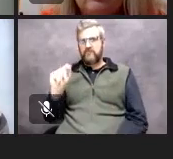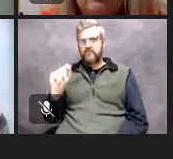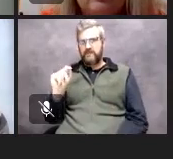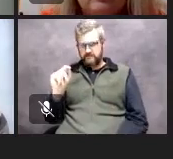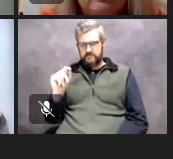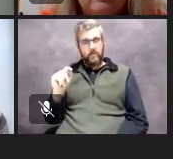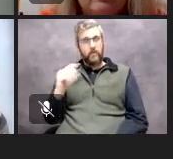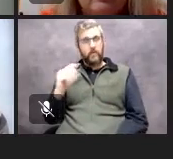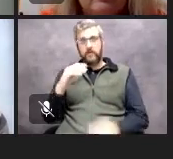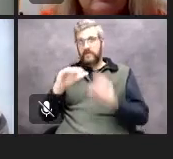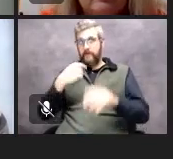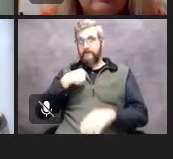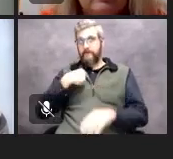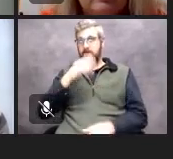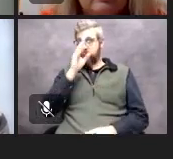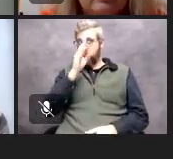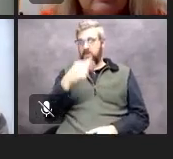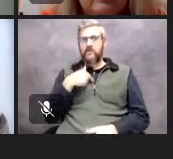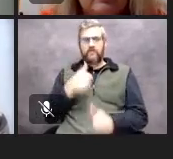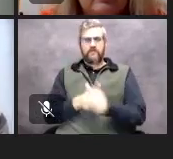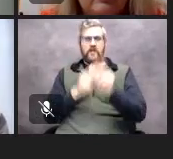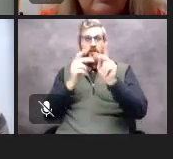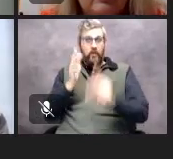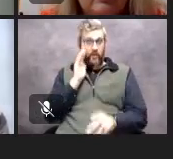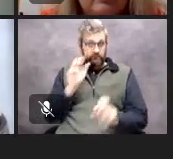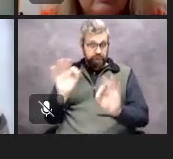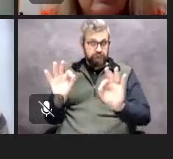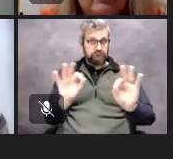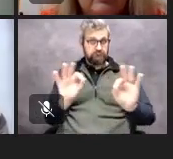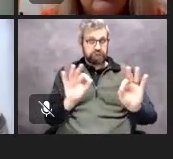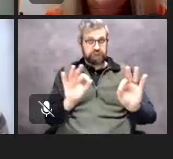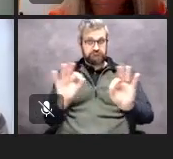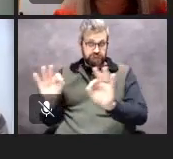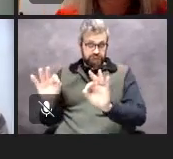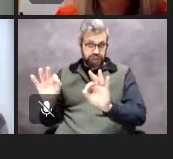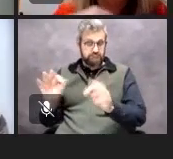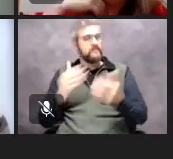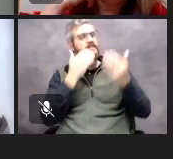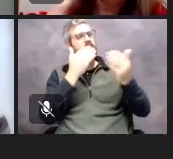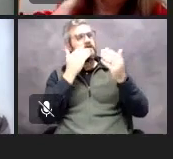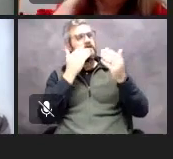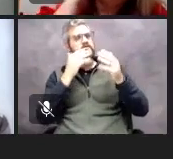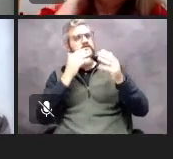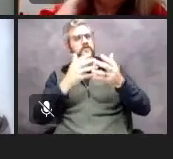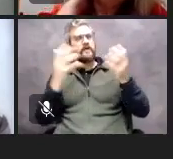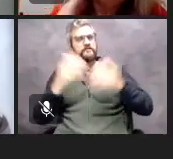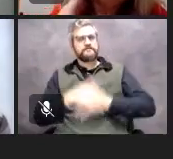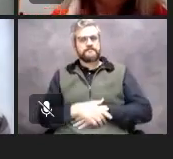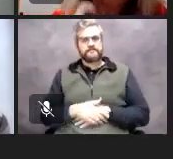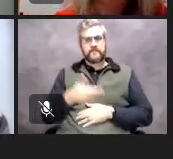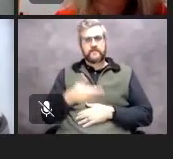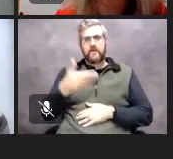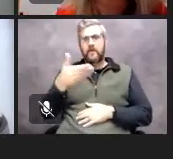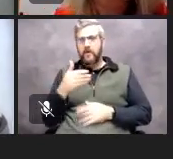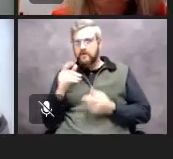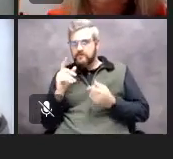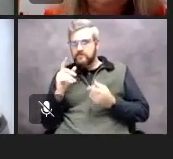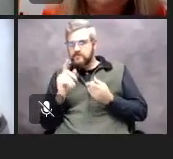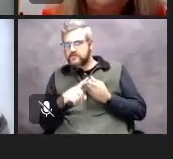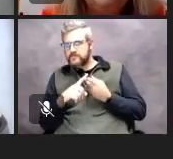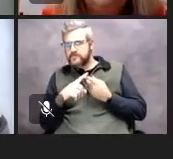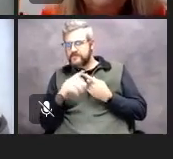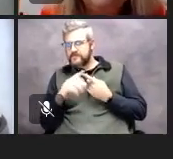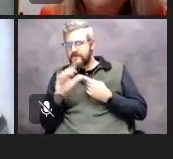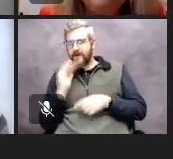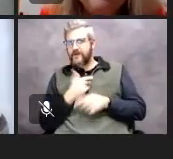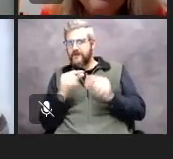directly email me and I'll follow up with that. Is that okay? Sounds great. Thank you. Thank you so much. Welcome to the members. Invite me